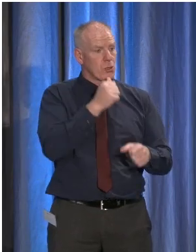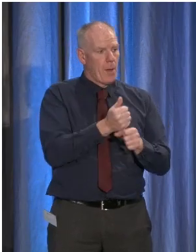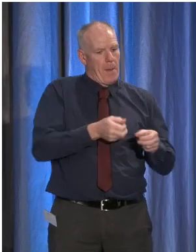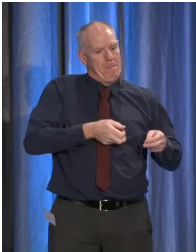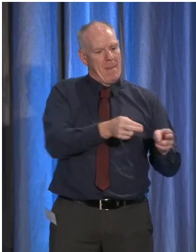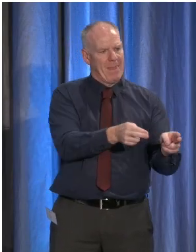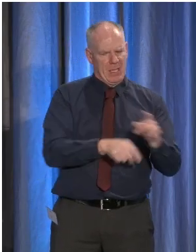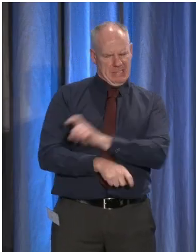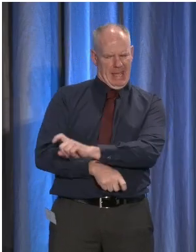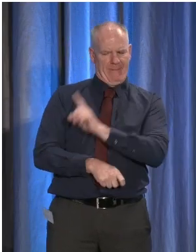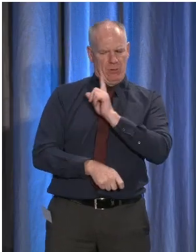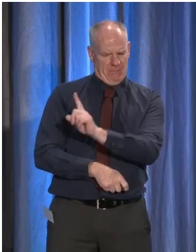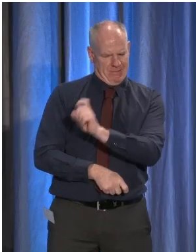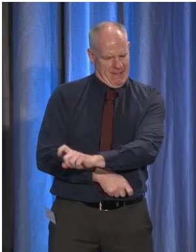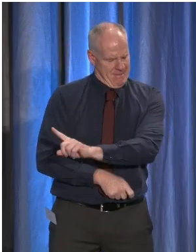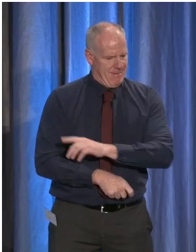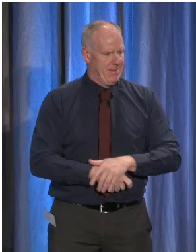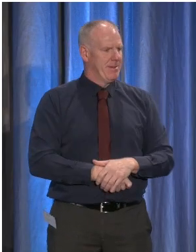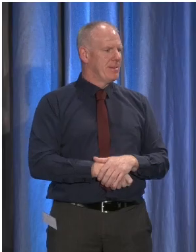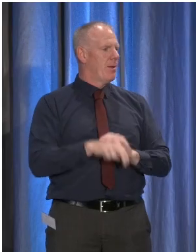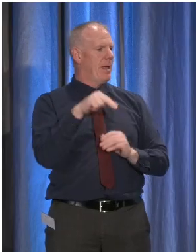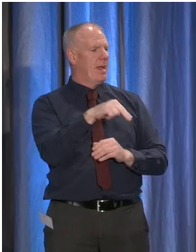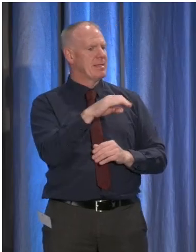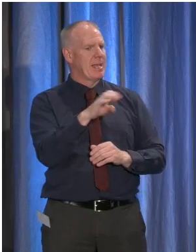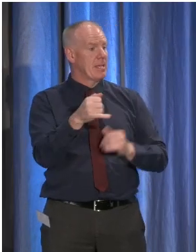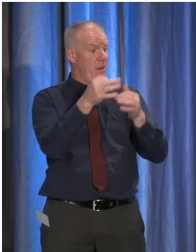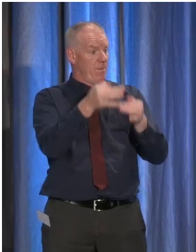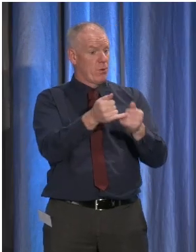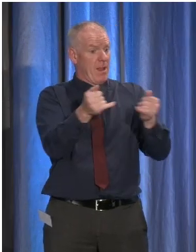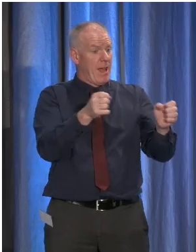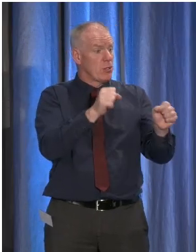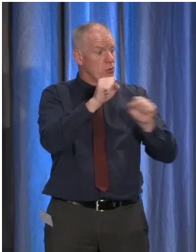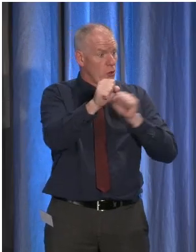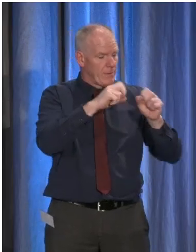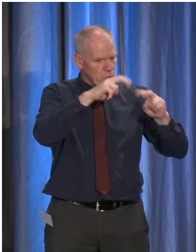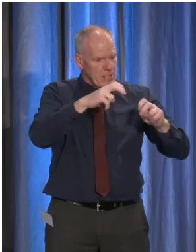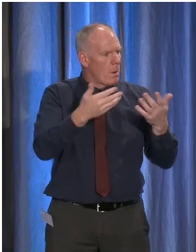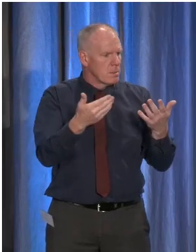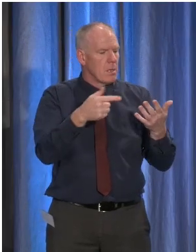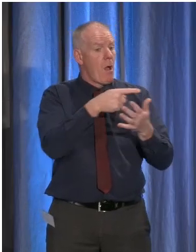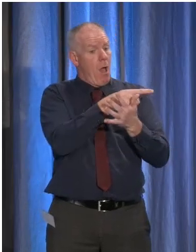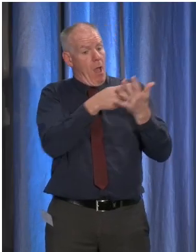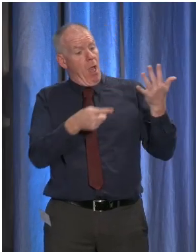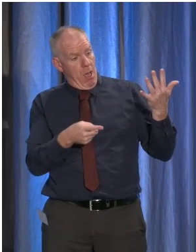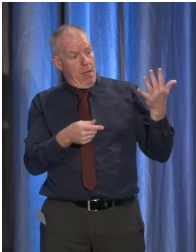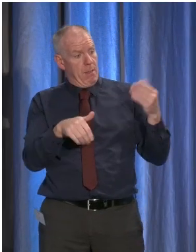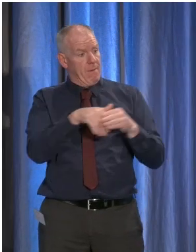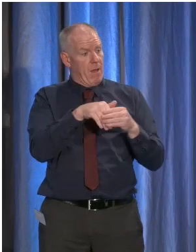Lisha, stay there. So the NCSE frontline services that we researched included all of those